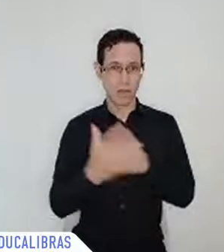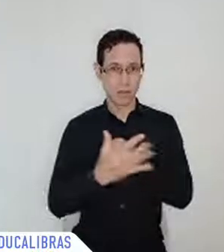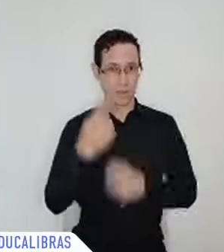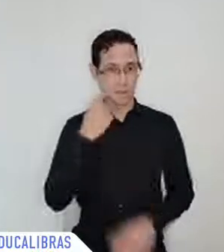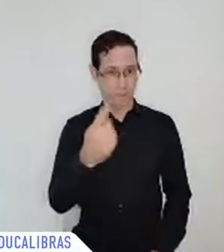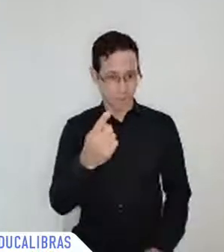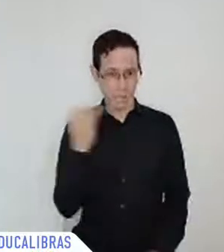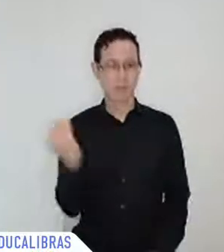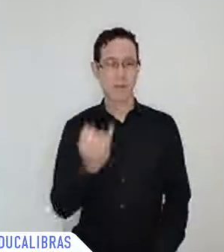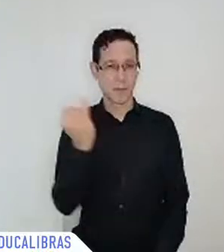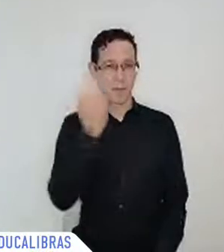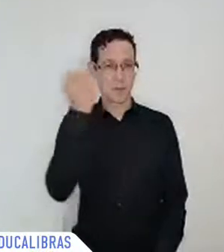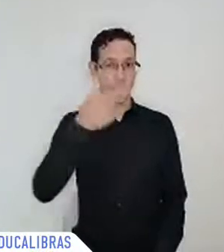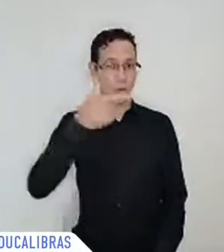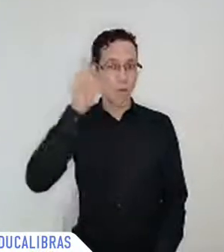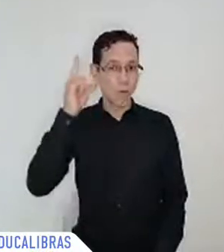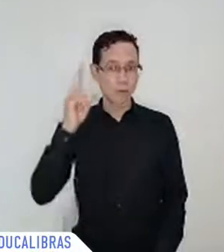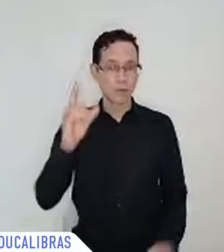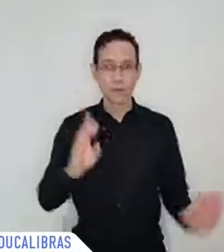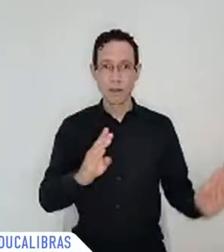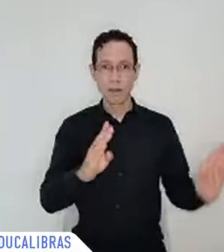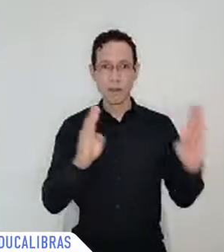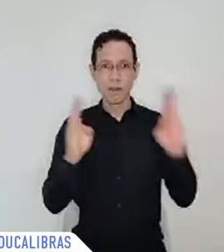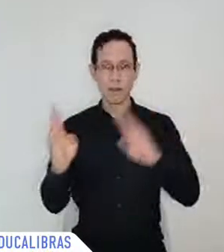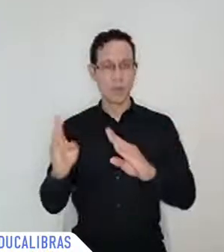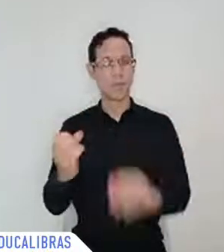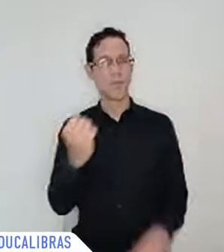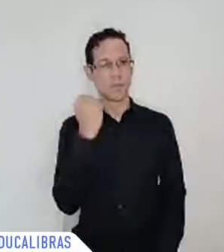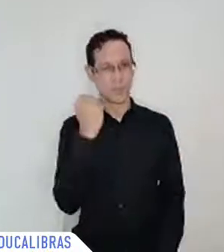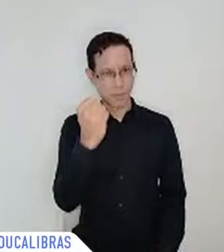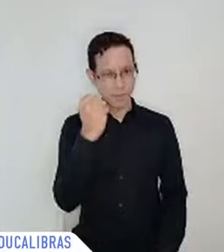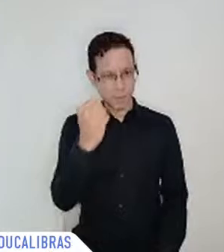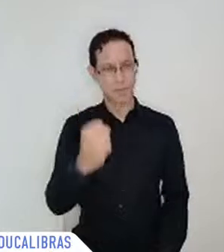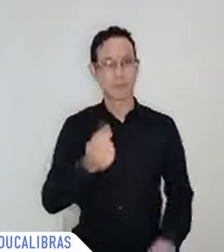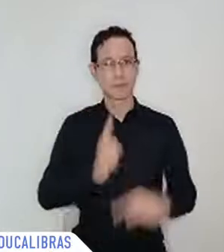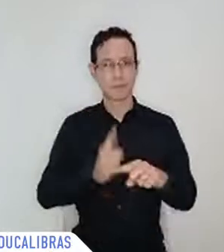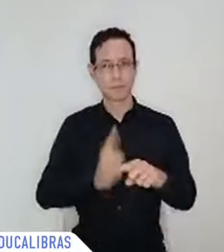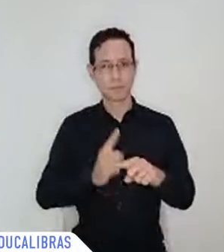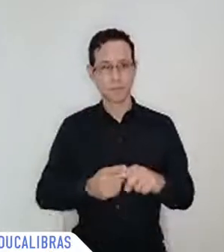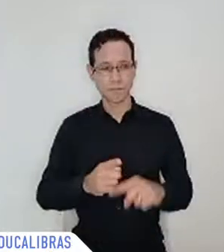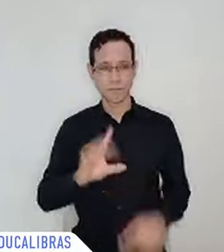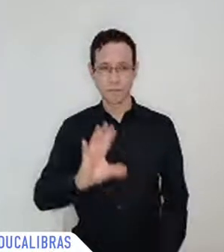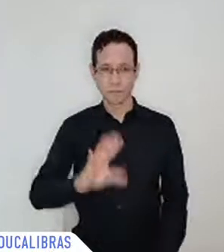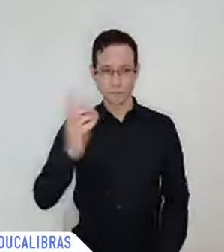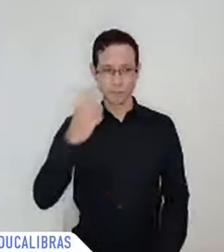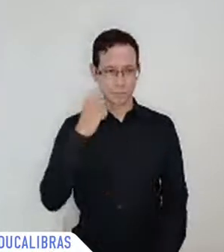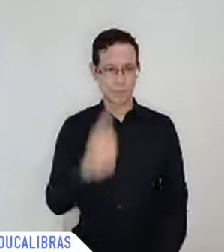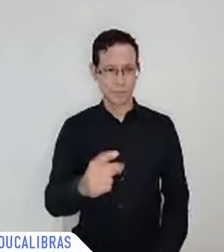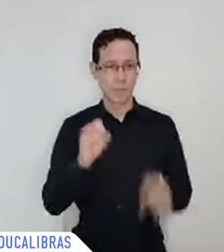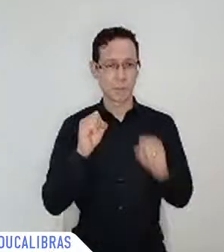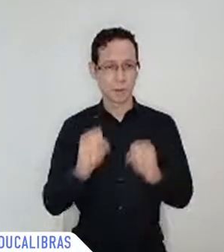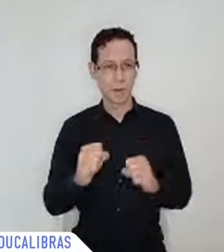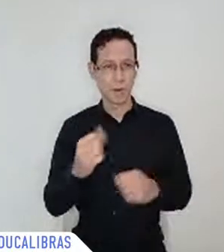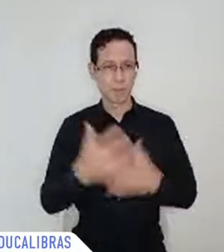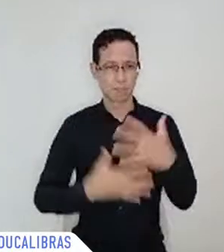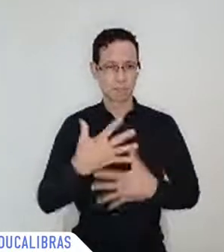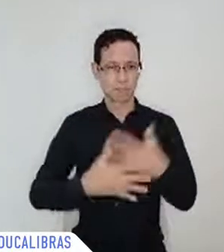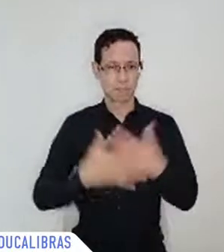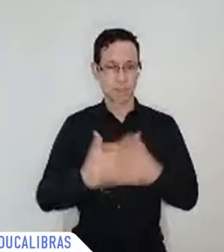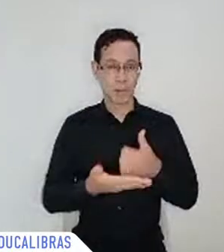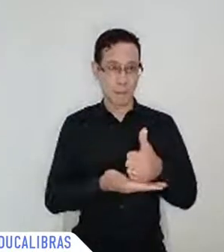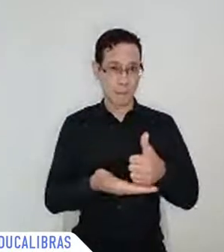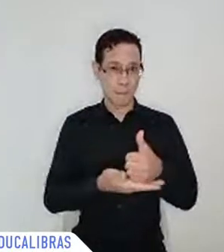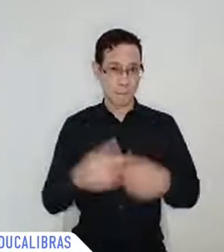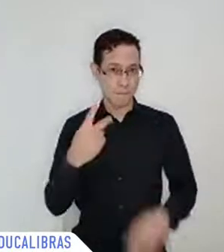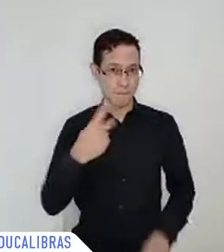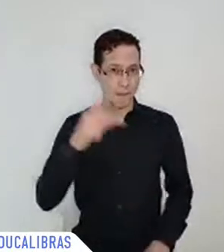But that's why this parliamentary committee of investigation, investigating COVID, the